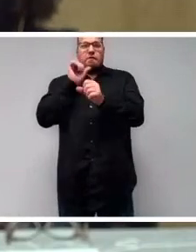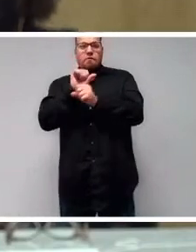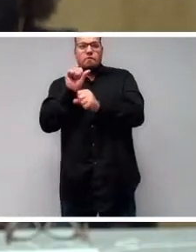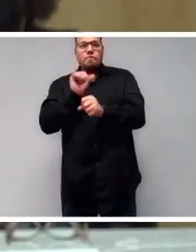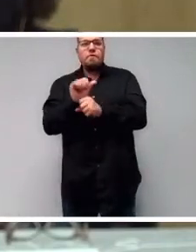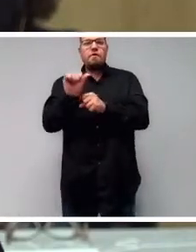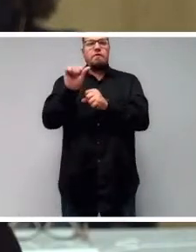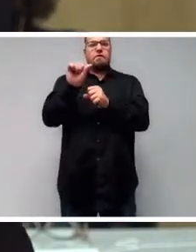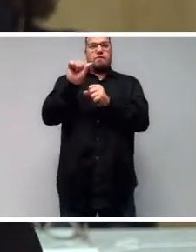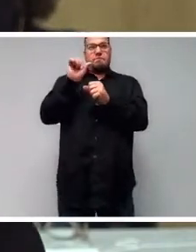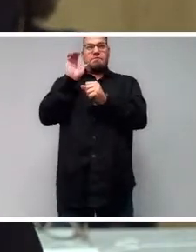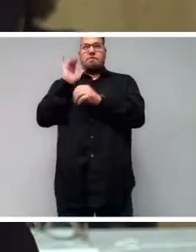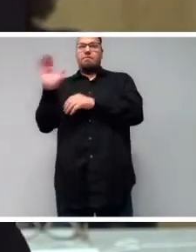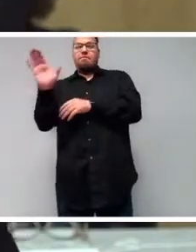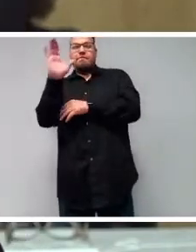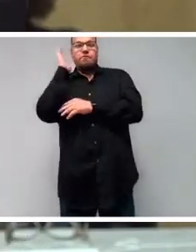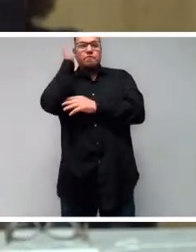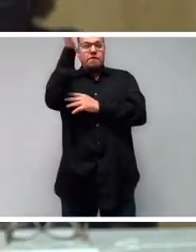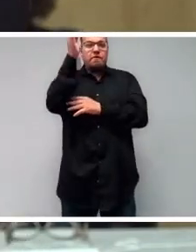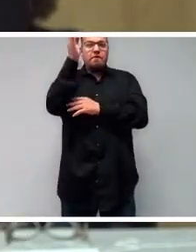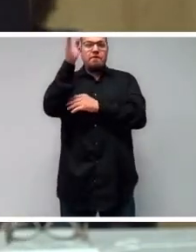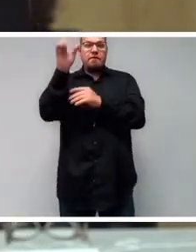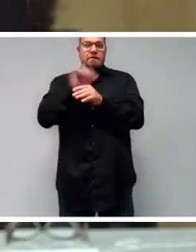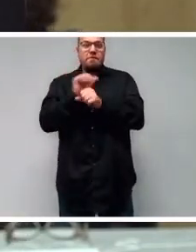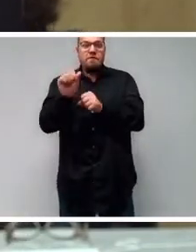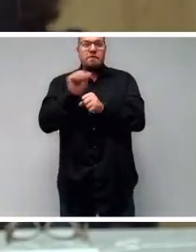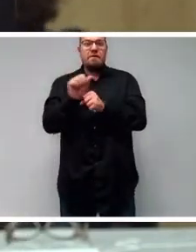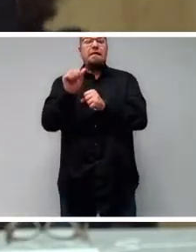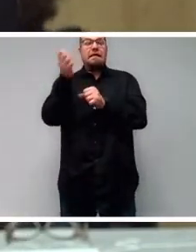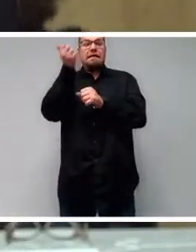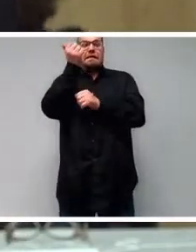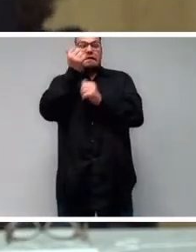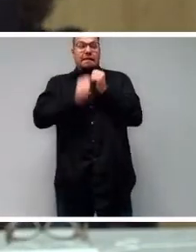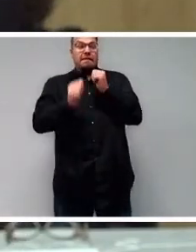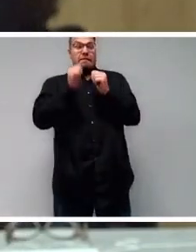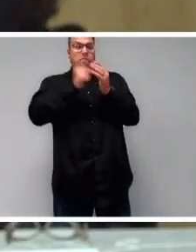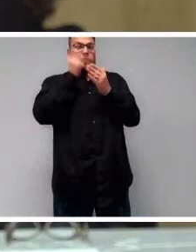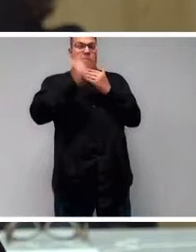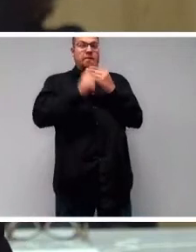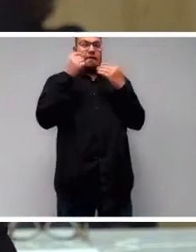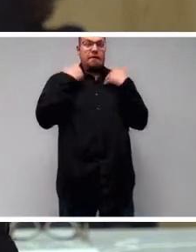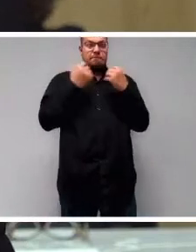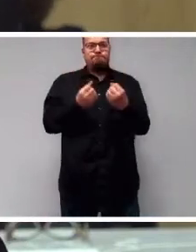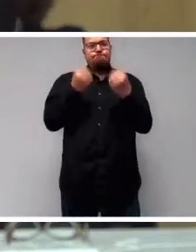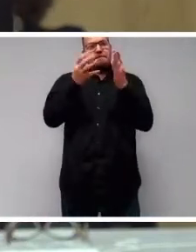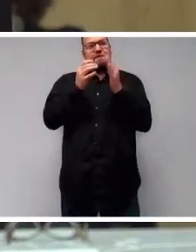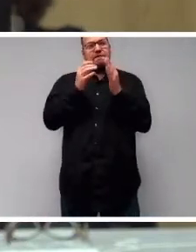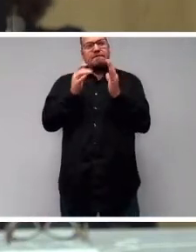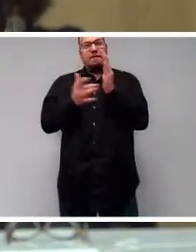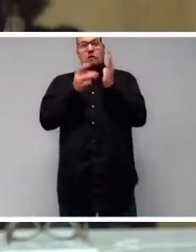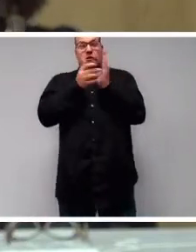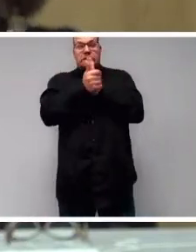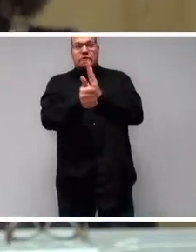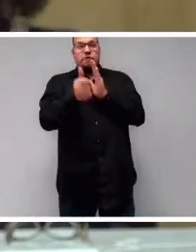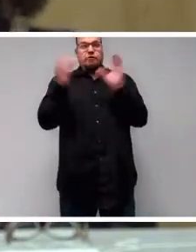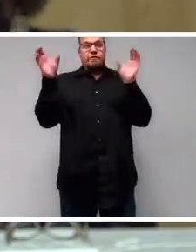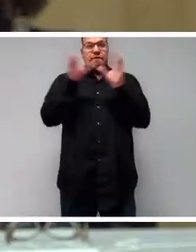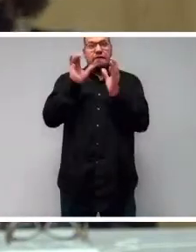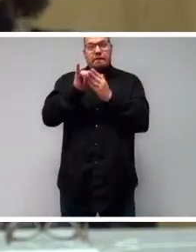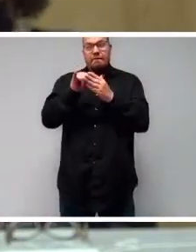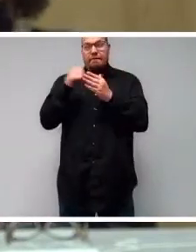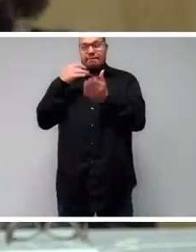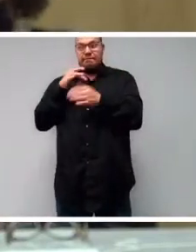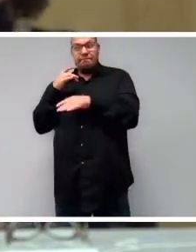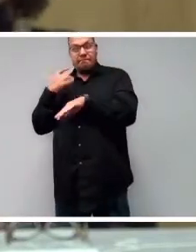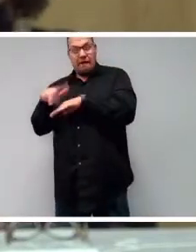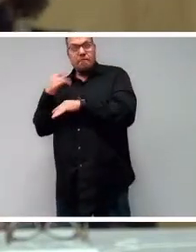their future and their future families. So each program has multiple technical skills and certifications that are available, leading to multiple